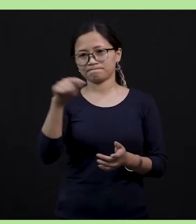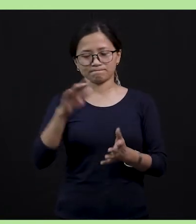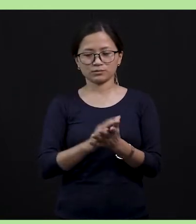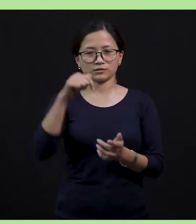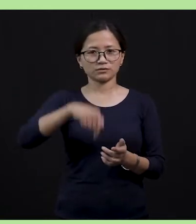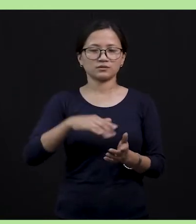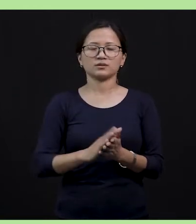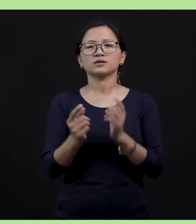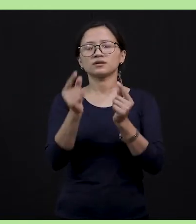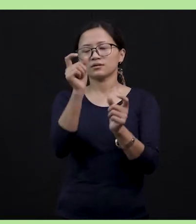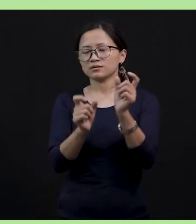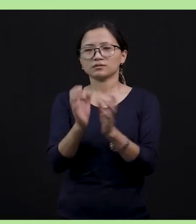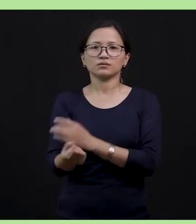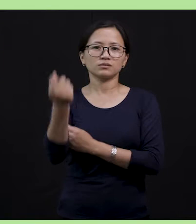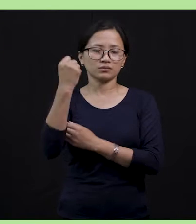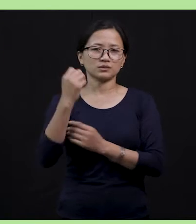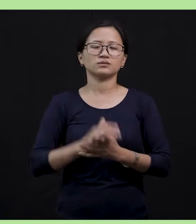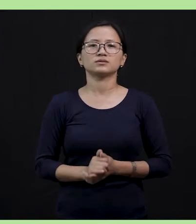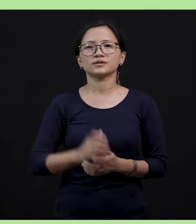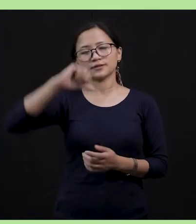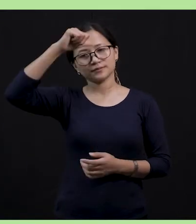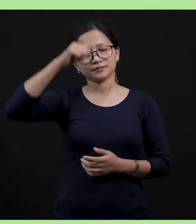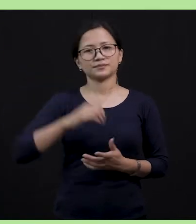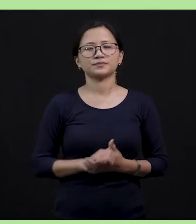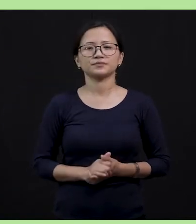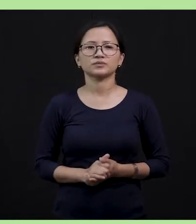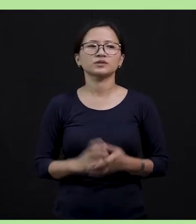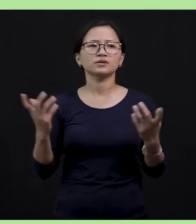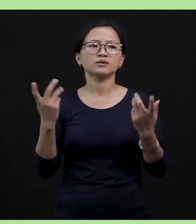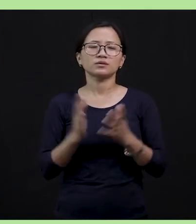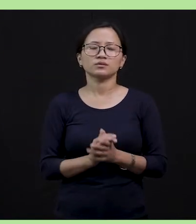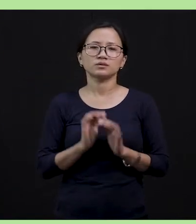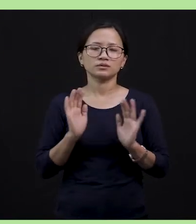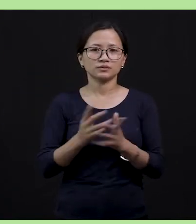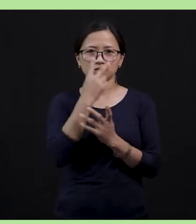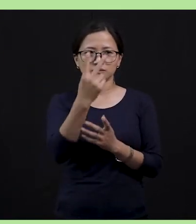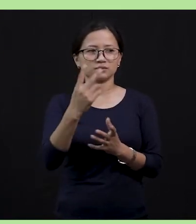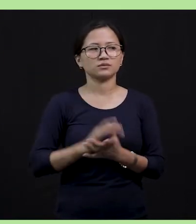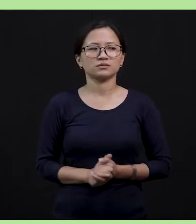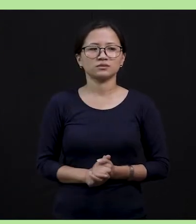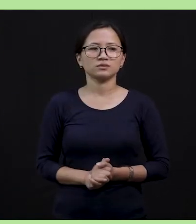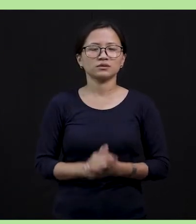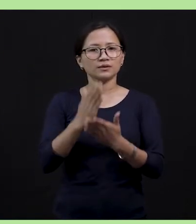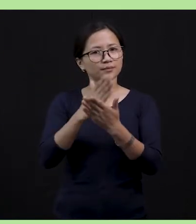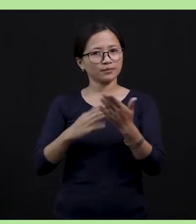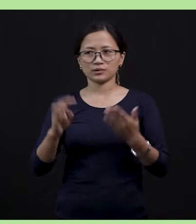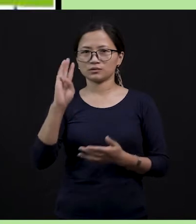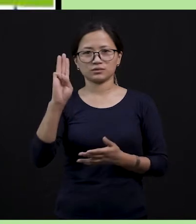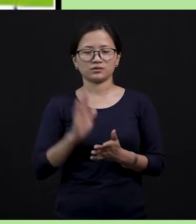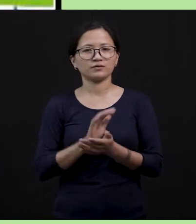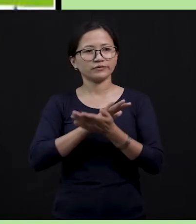a democratic world, a democratic India. So what do we have in store? And part 3, we are going